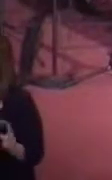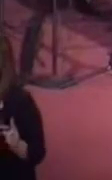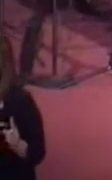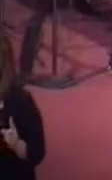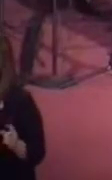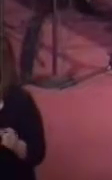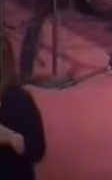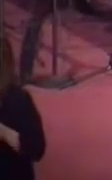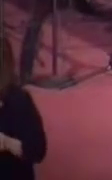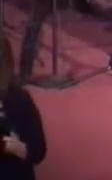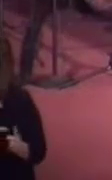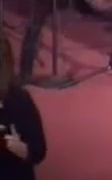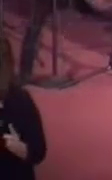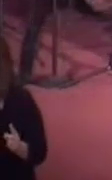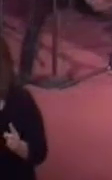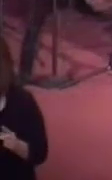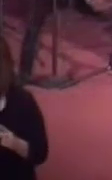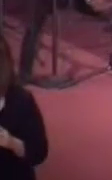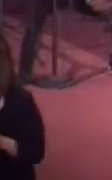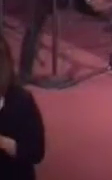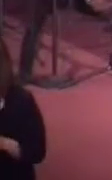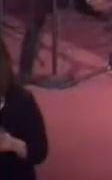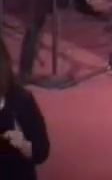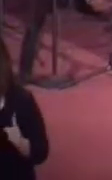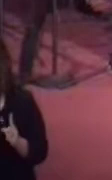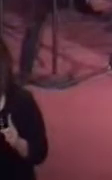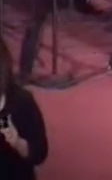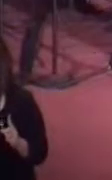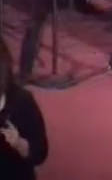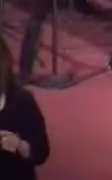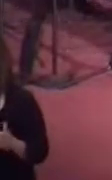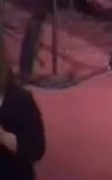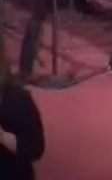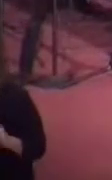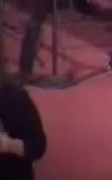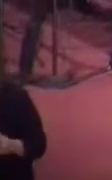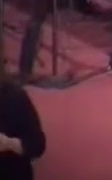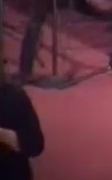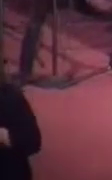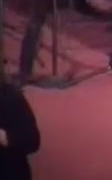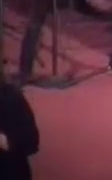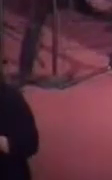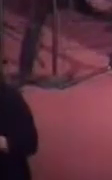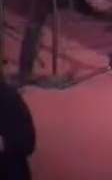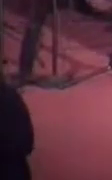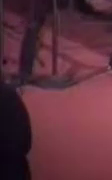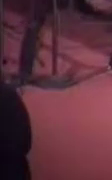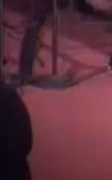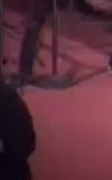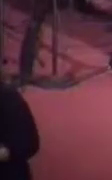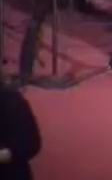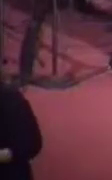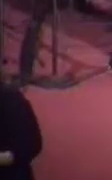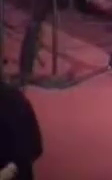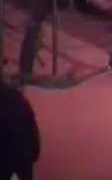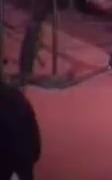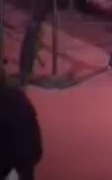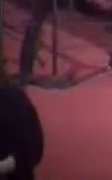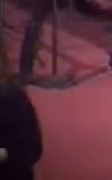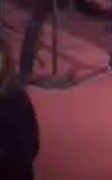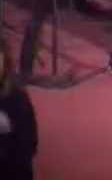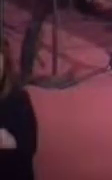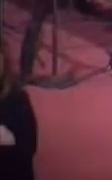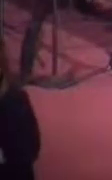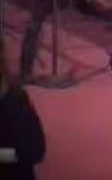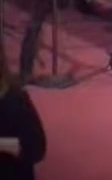I trust Daniel. I know what kind of man Daniel is. How can I get out of this injunction, this law? And he thought about it all day.